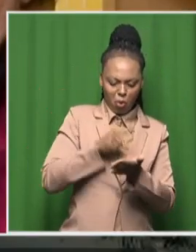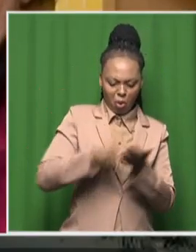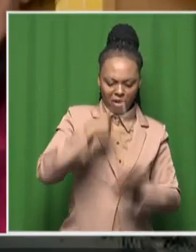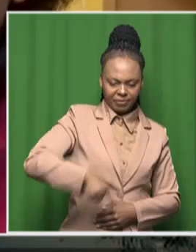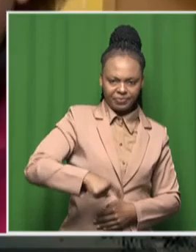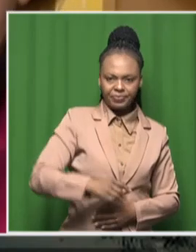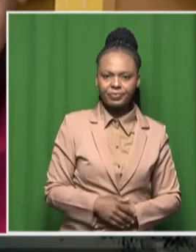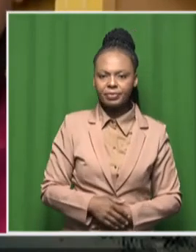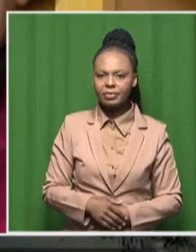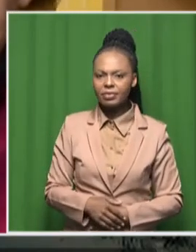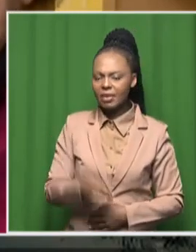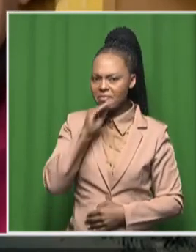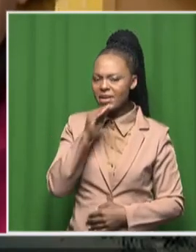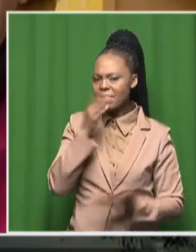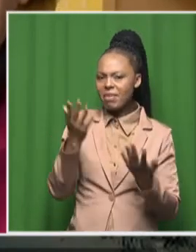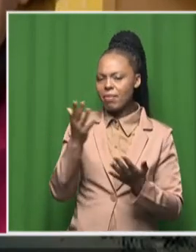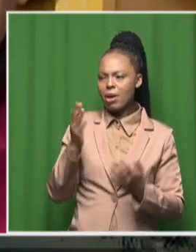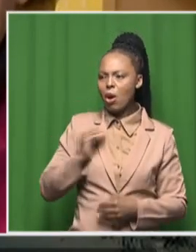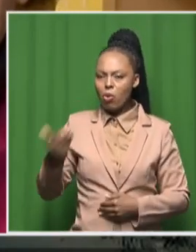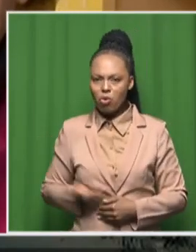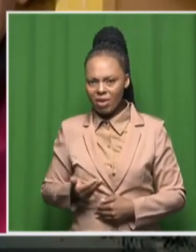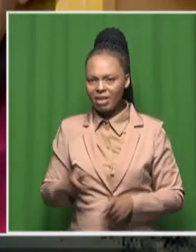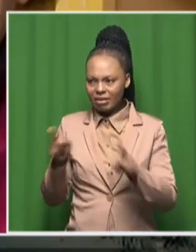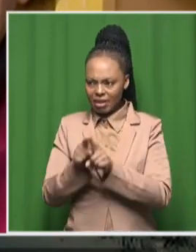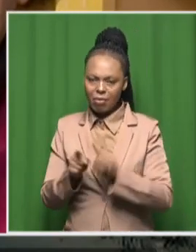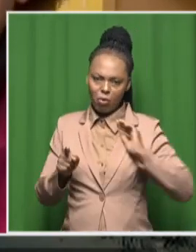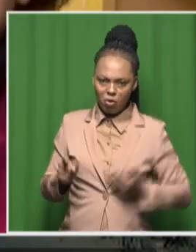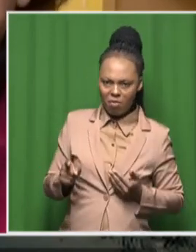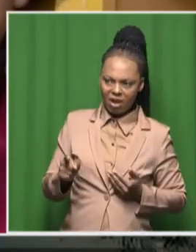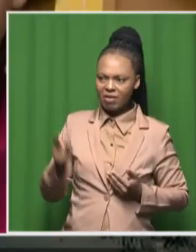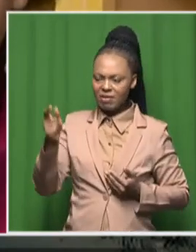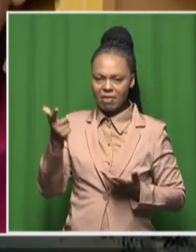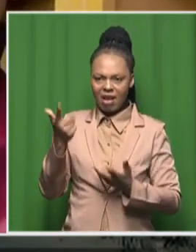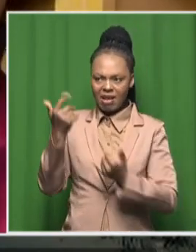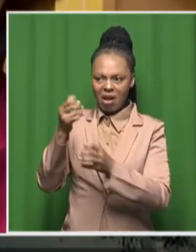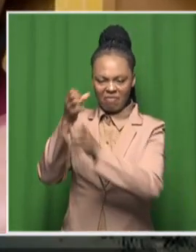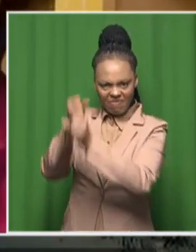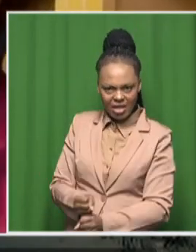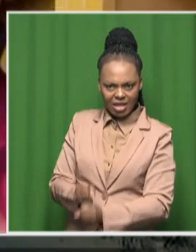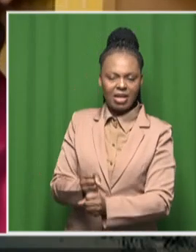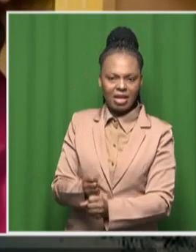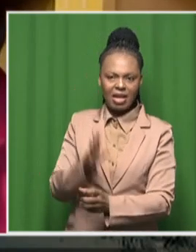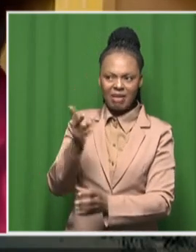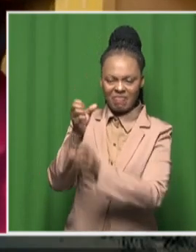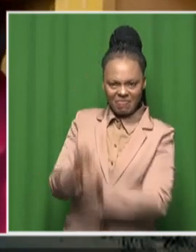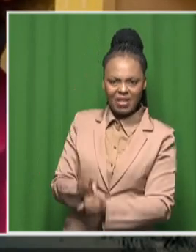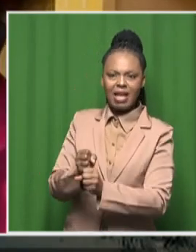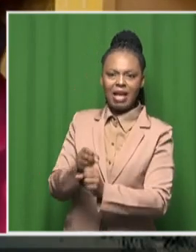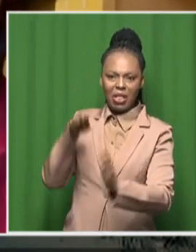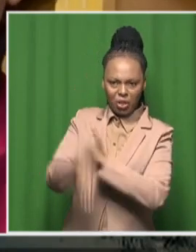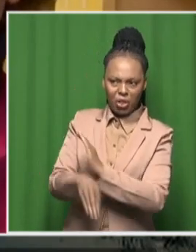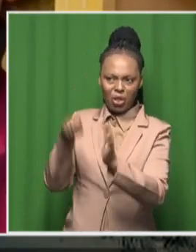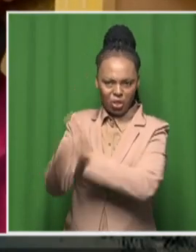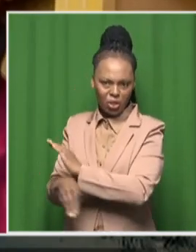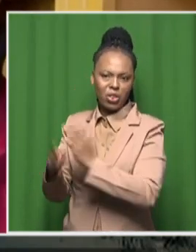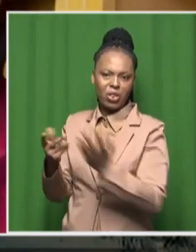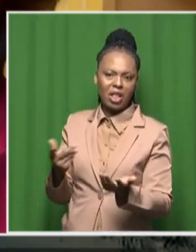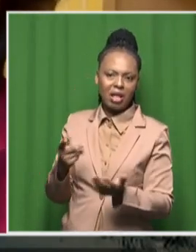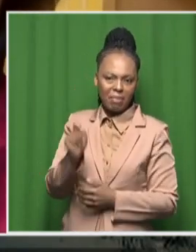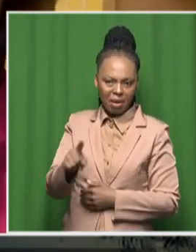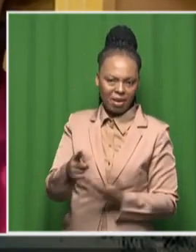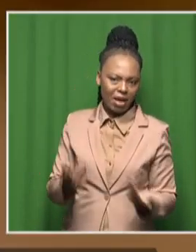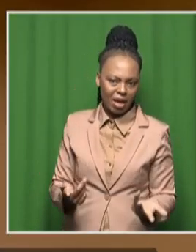just generally women pulling other women down? Why women pull other women down is because of the inferiority